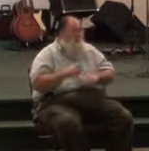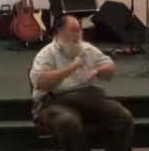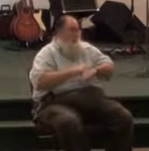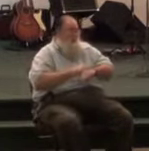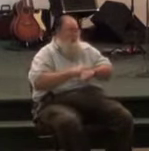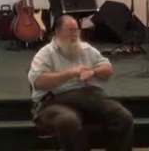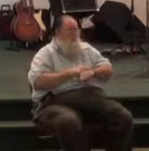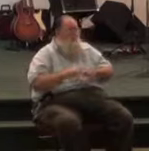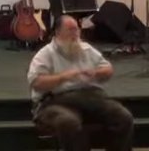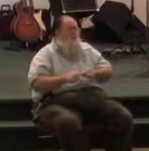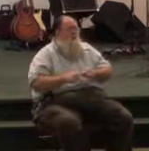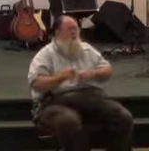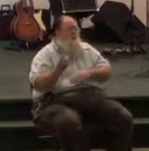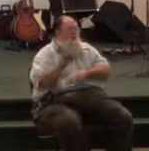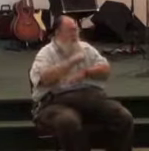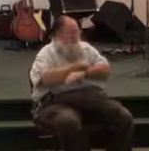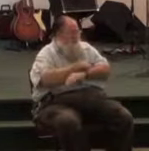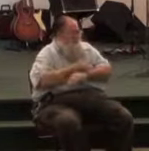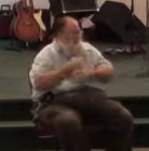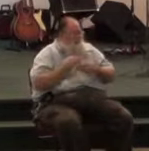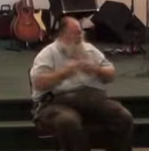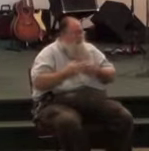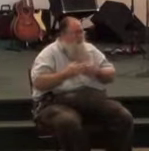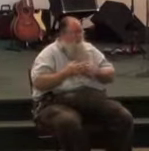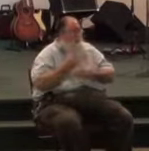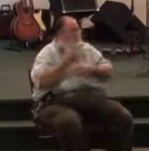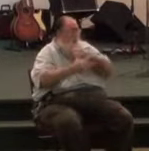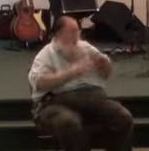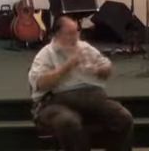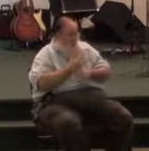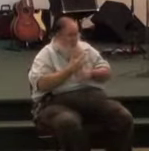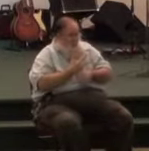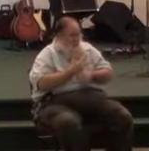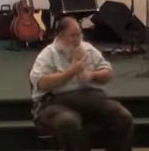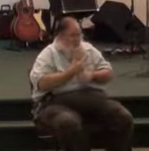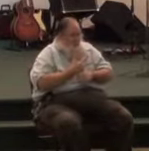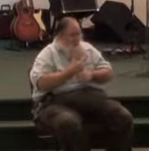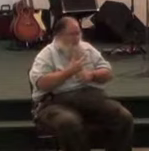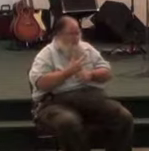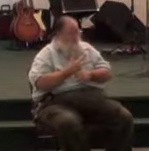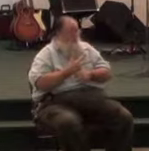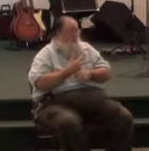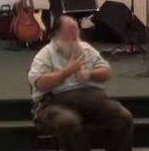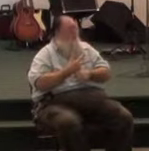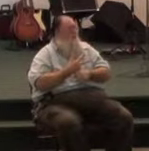almost 3 years passed in those days. It's amazing. Study that out.